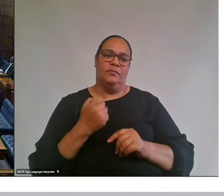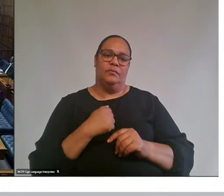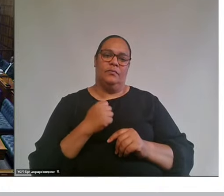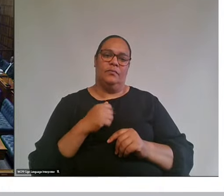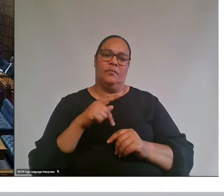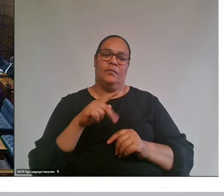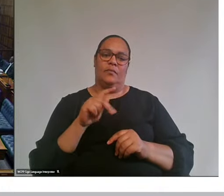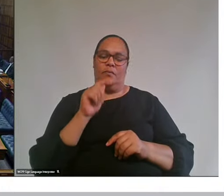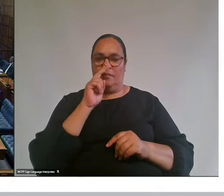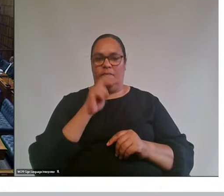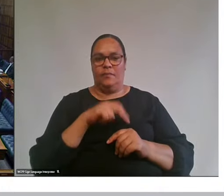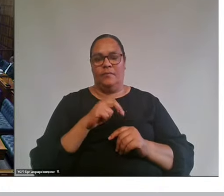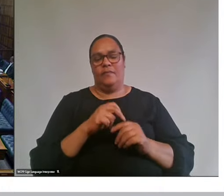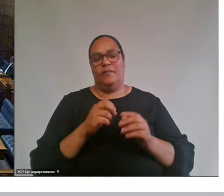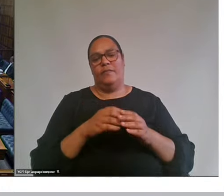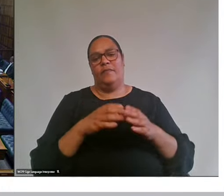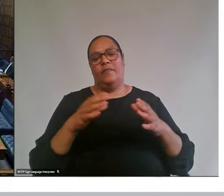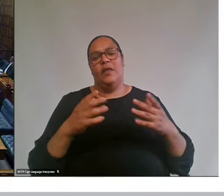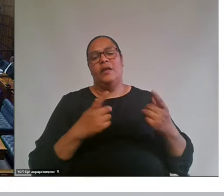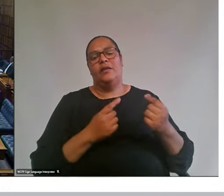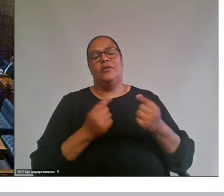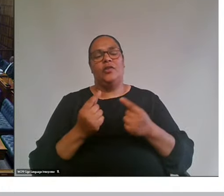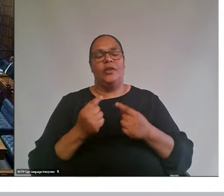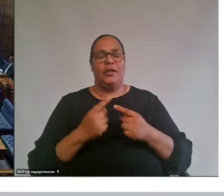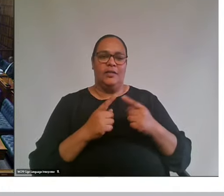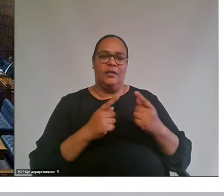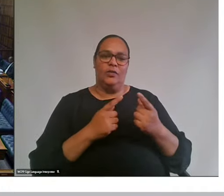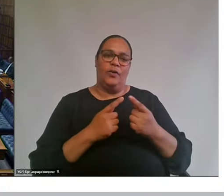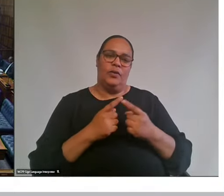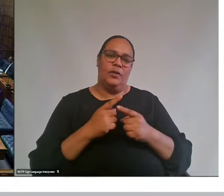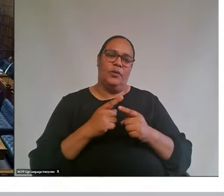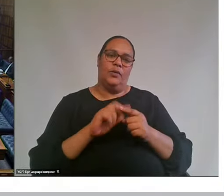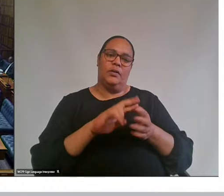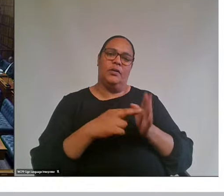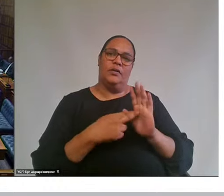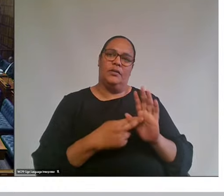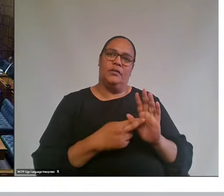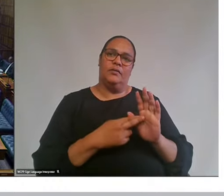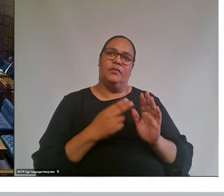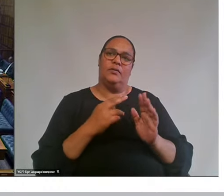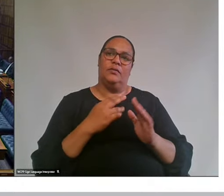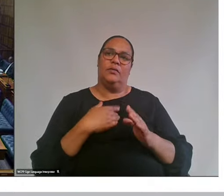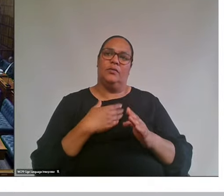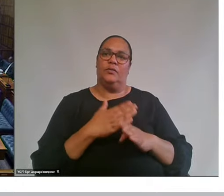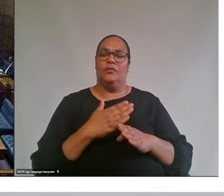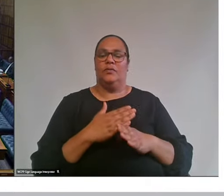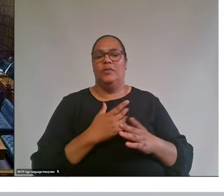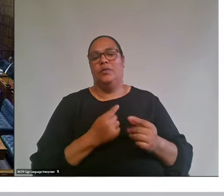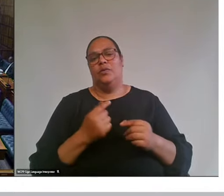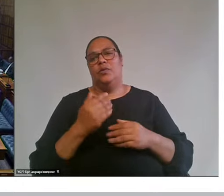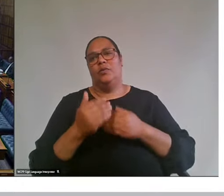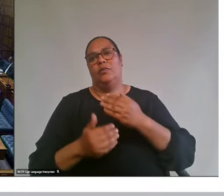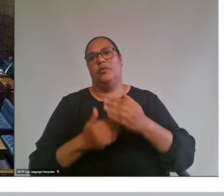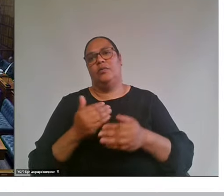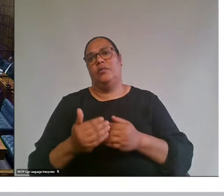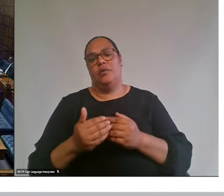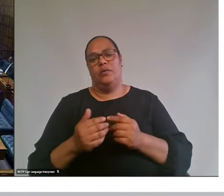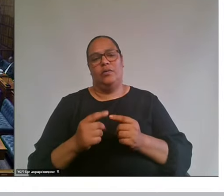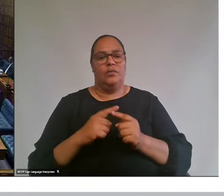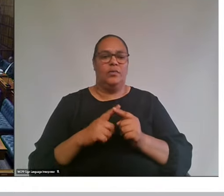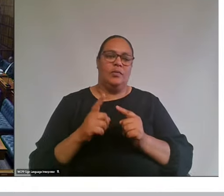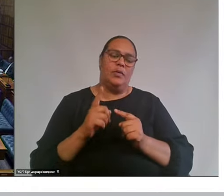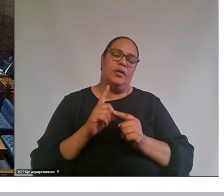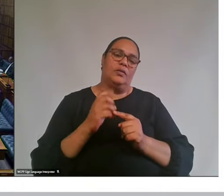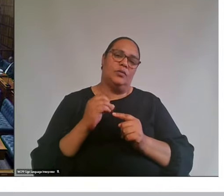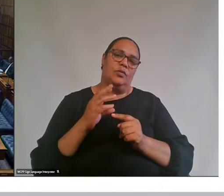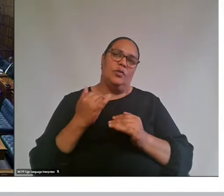port needing investment and expansion and um what what is our role in facilitating this and the processes underway there